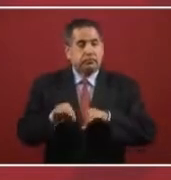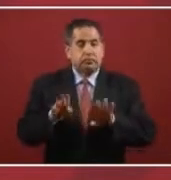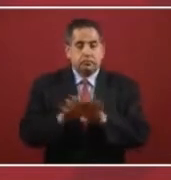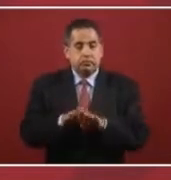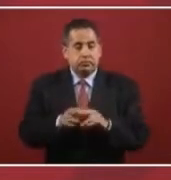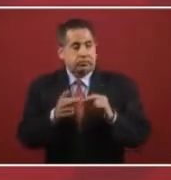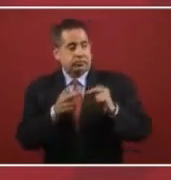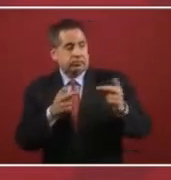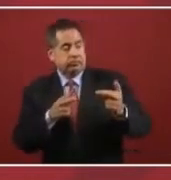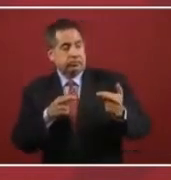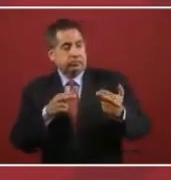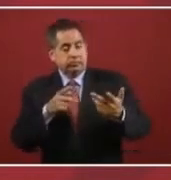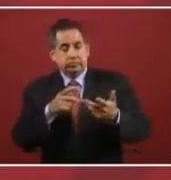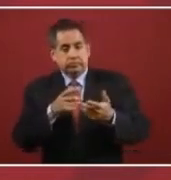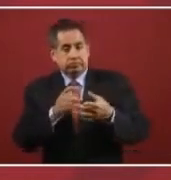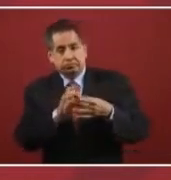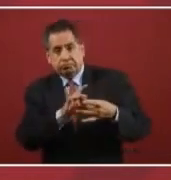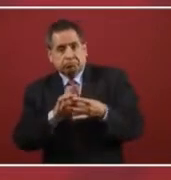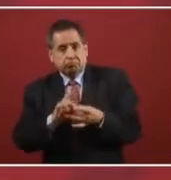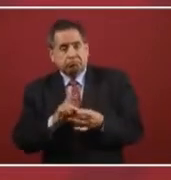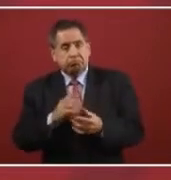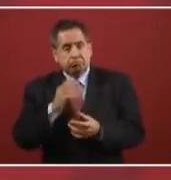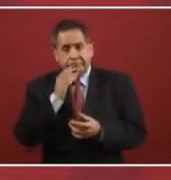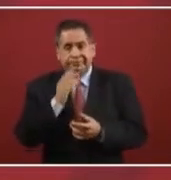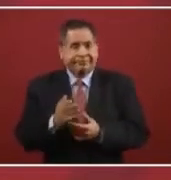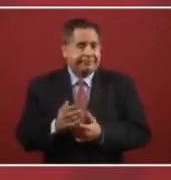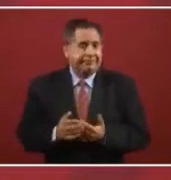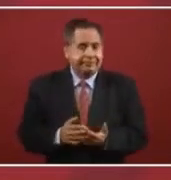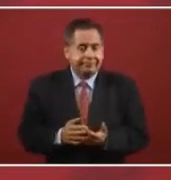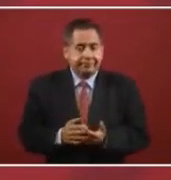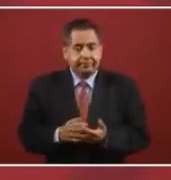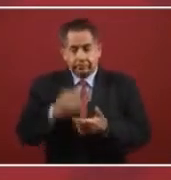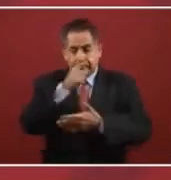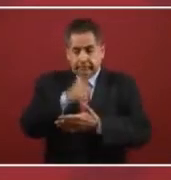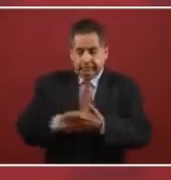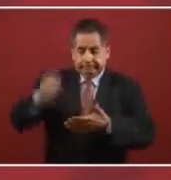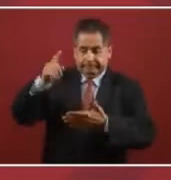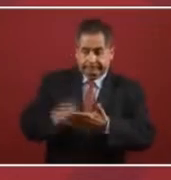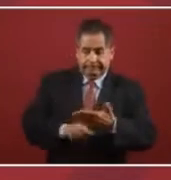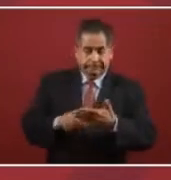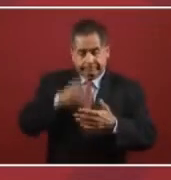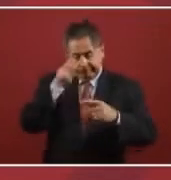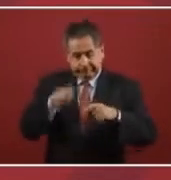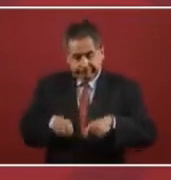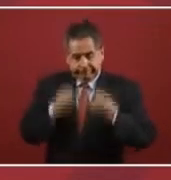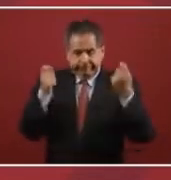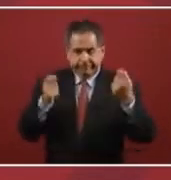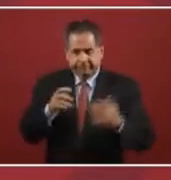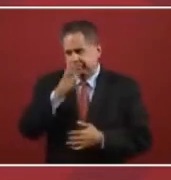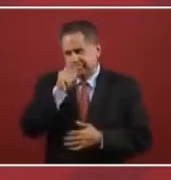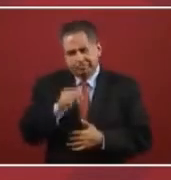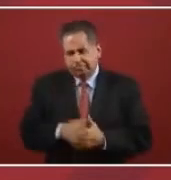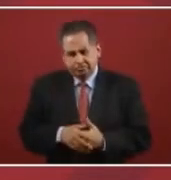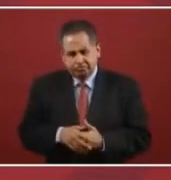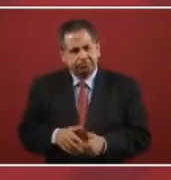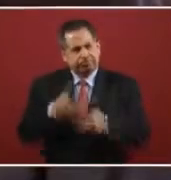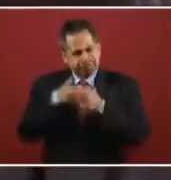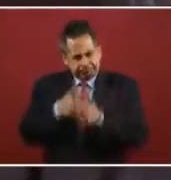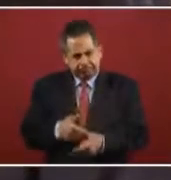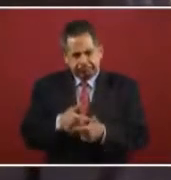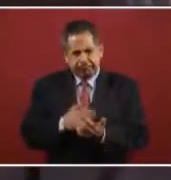this commercial treaty would not be able to be canceled, this